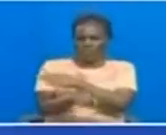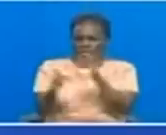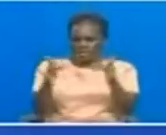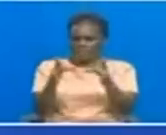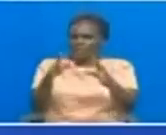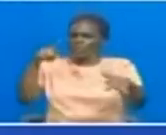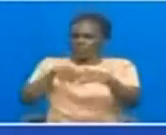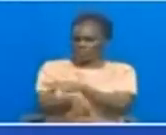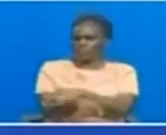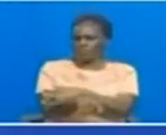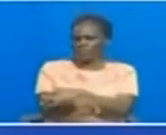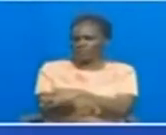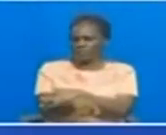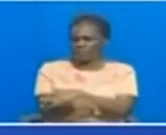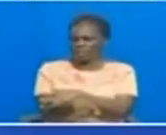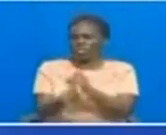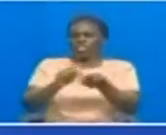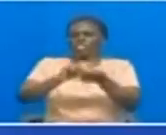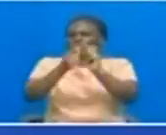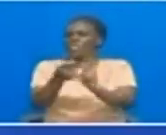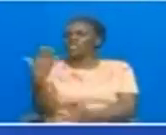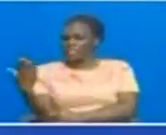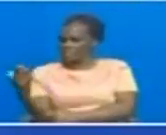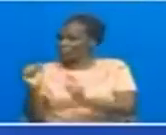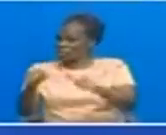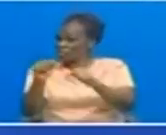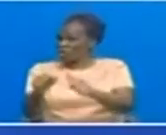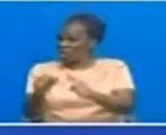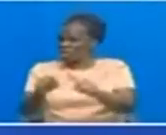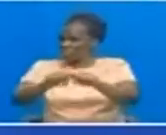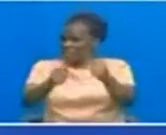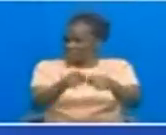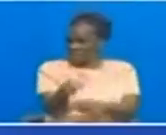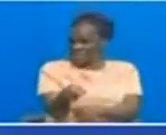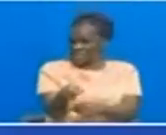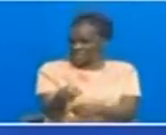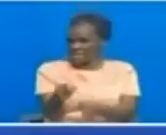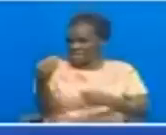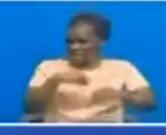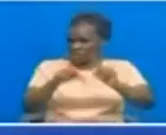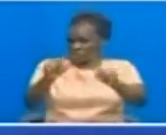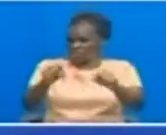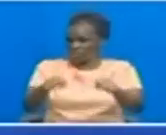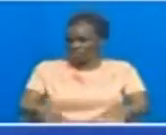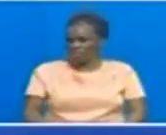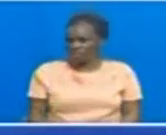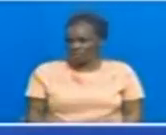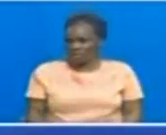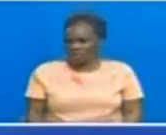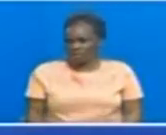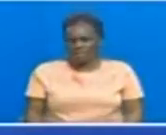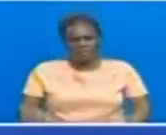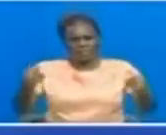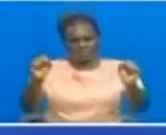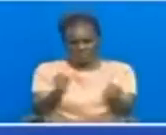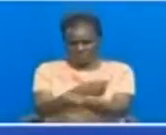service provider and change things and basically rig the election? Is that possible? It shouldn't be